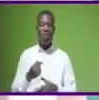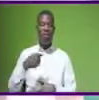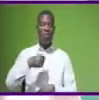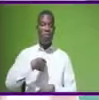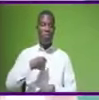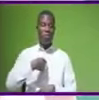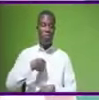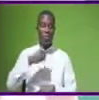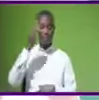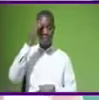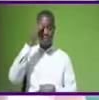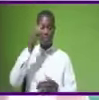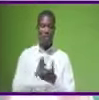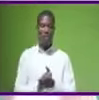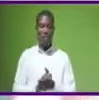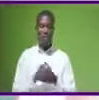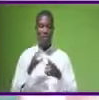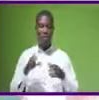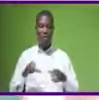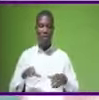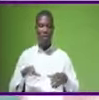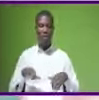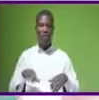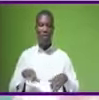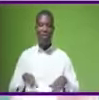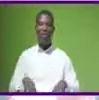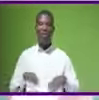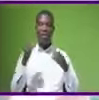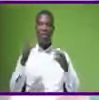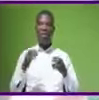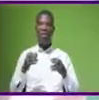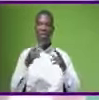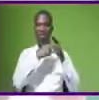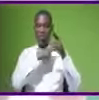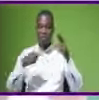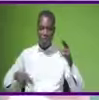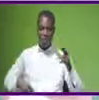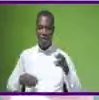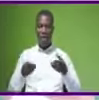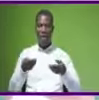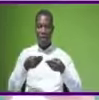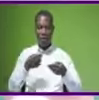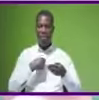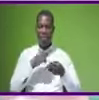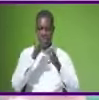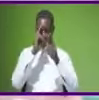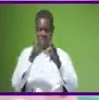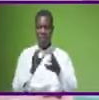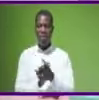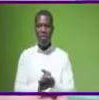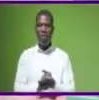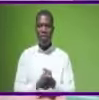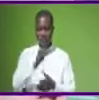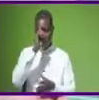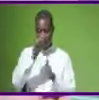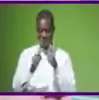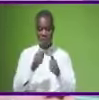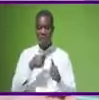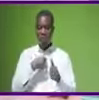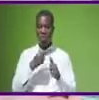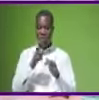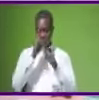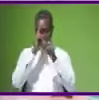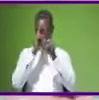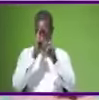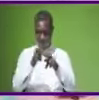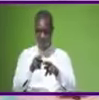minim myself council of royals who did need ye can see a pa mame if you say one was soon himself means me